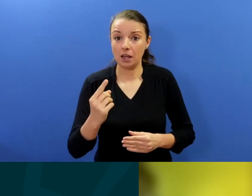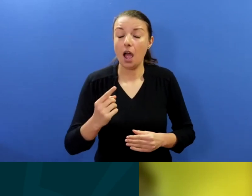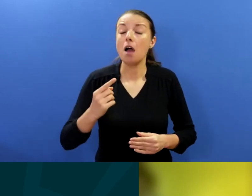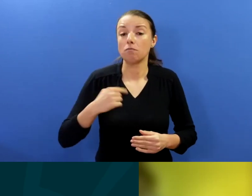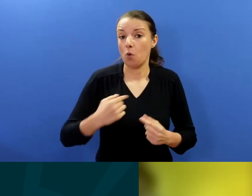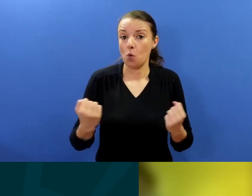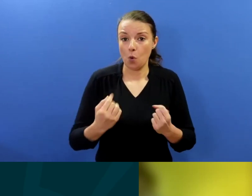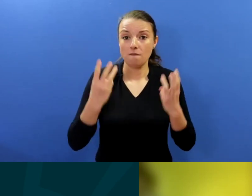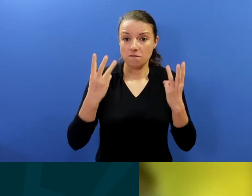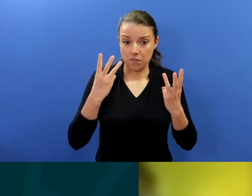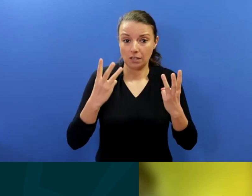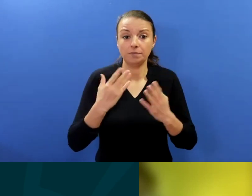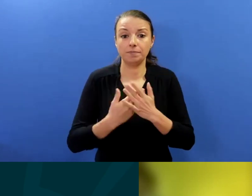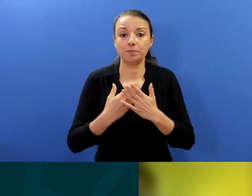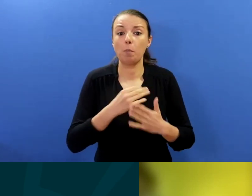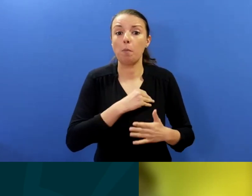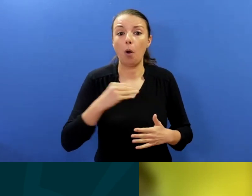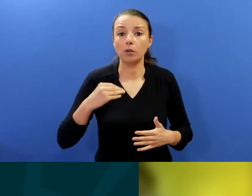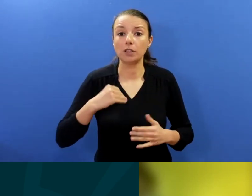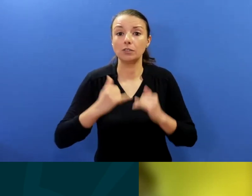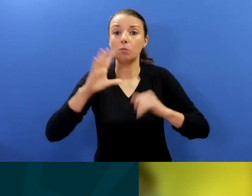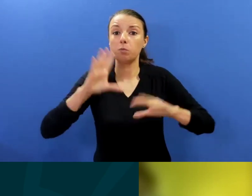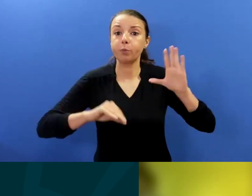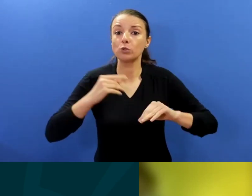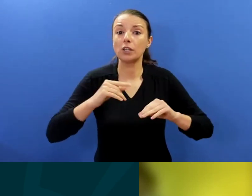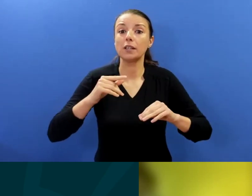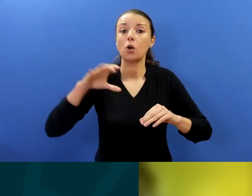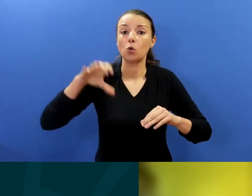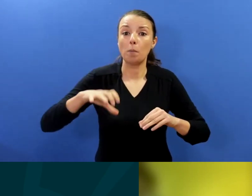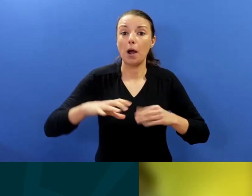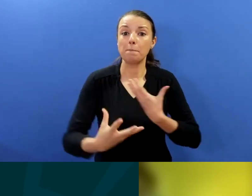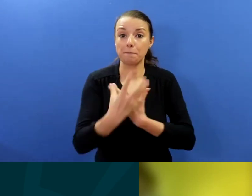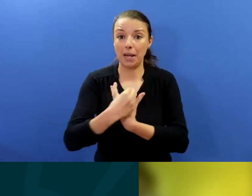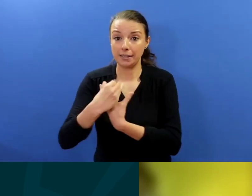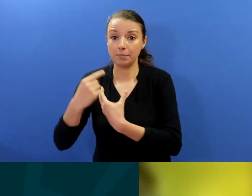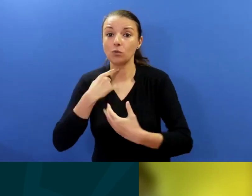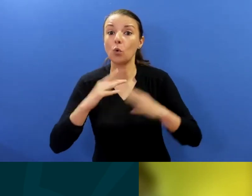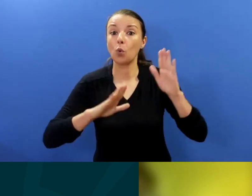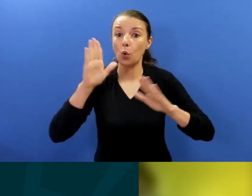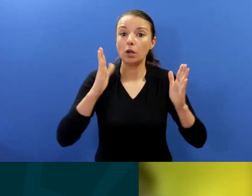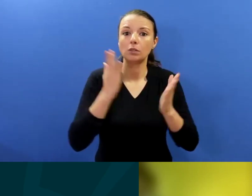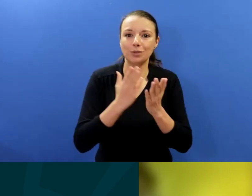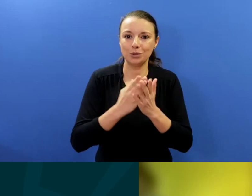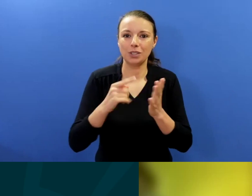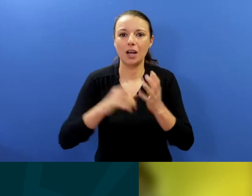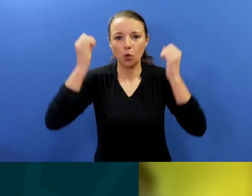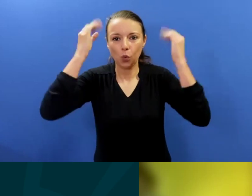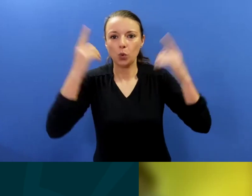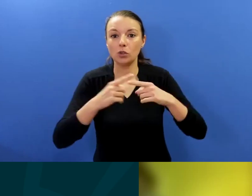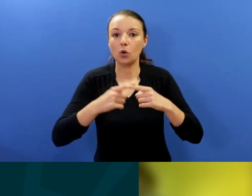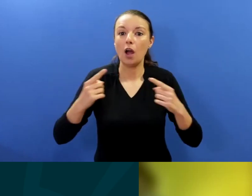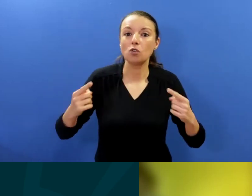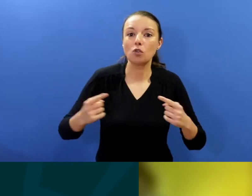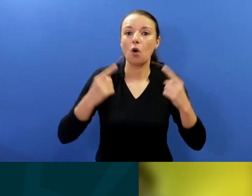one, which is very important because in Poland, if we vote on the participatory budget, sometimes